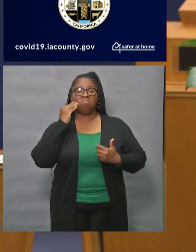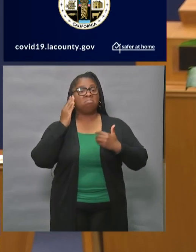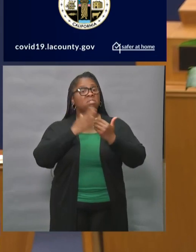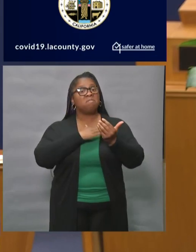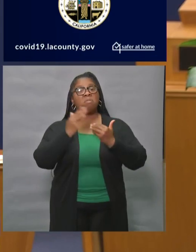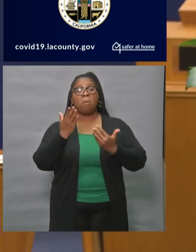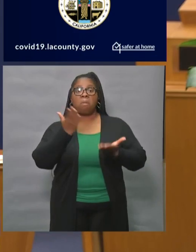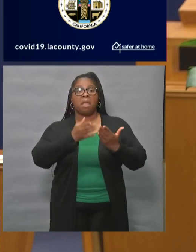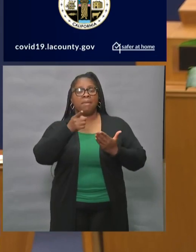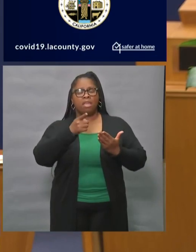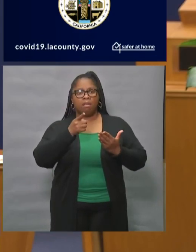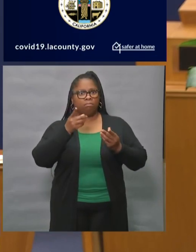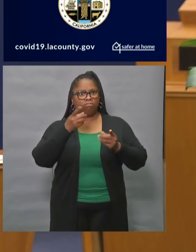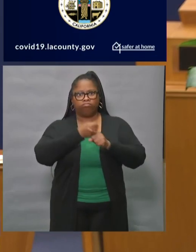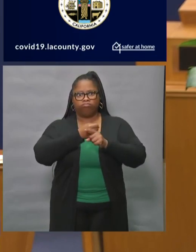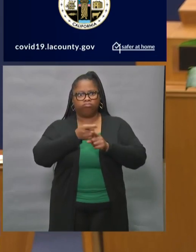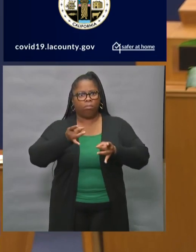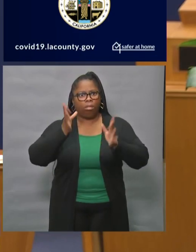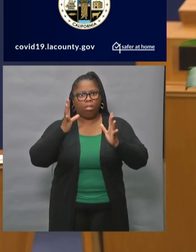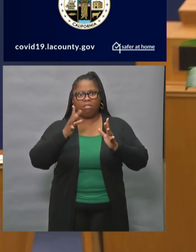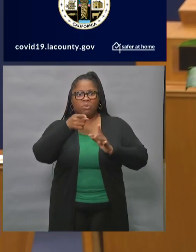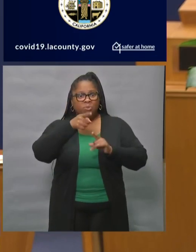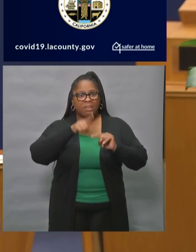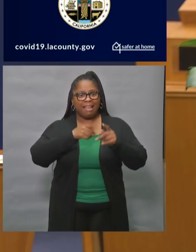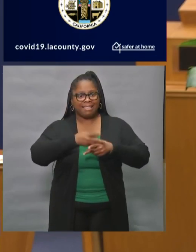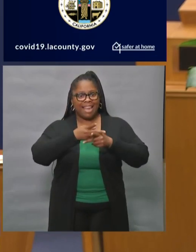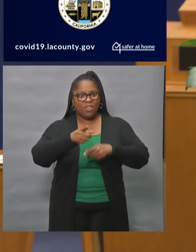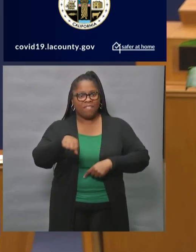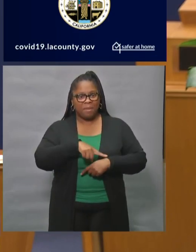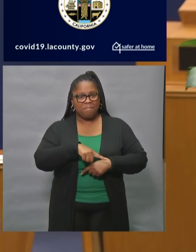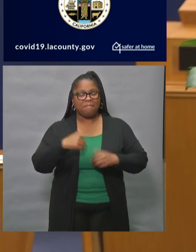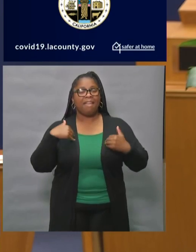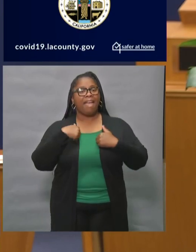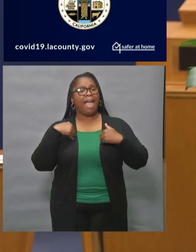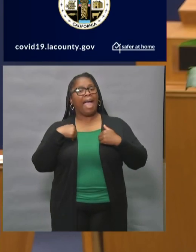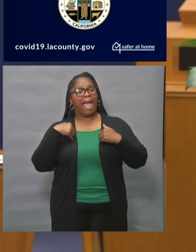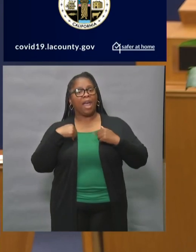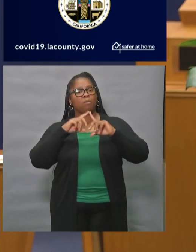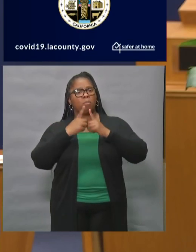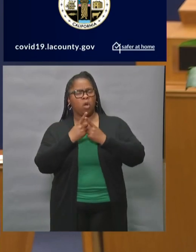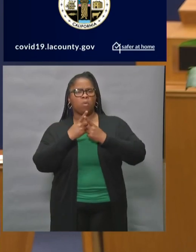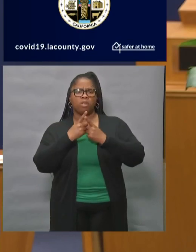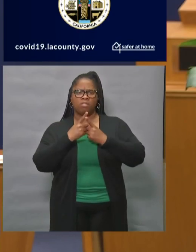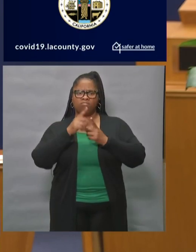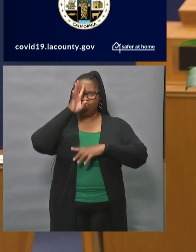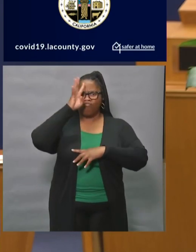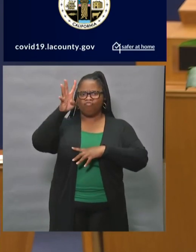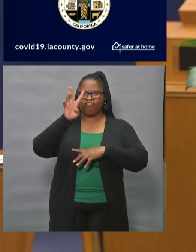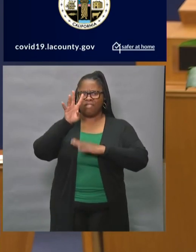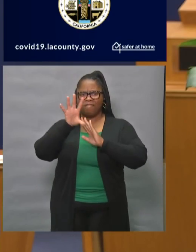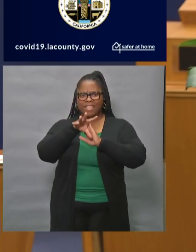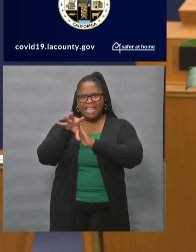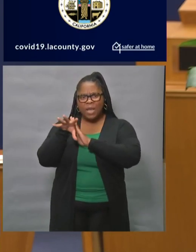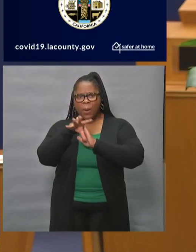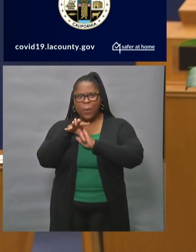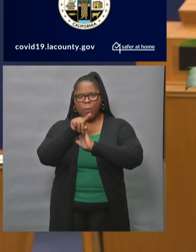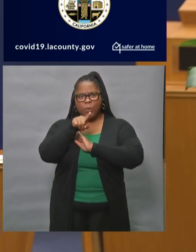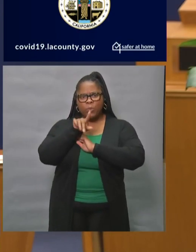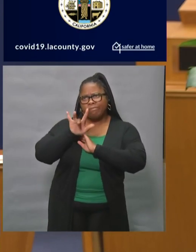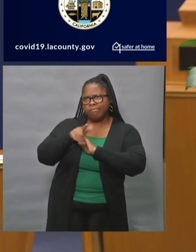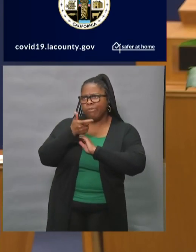for them. The Department of Animal Care and Control has created a video with these reminders and more information to keep our